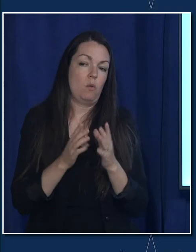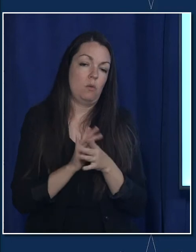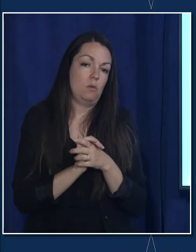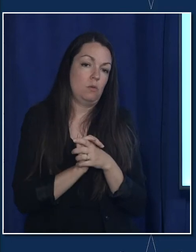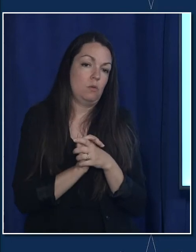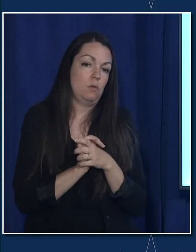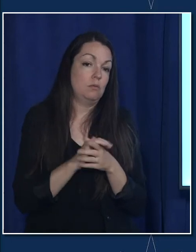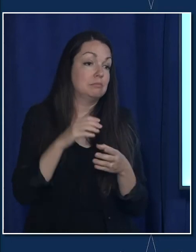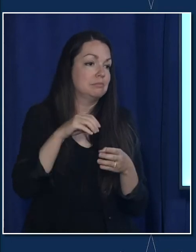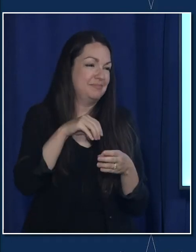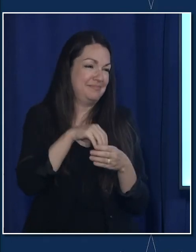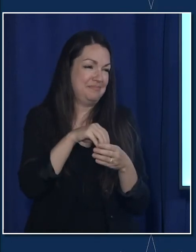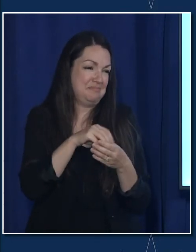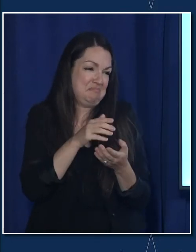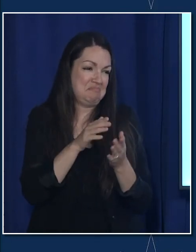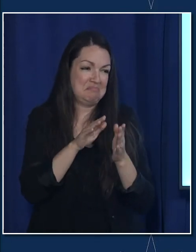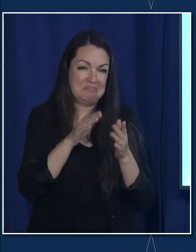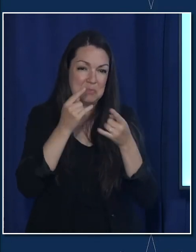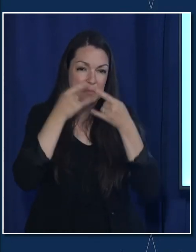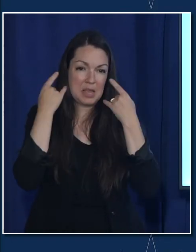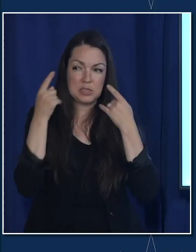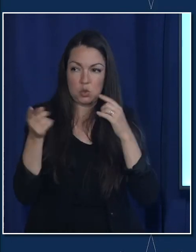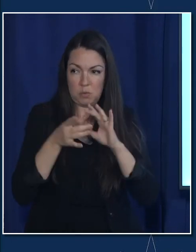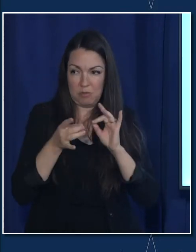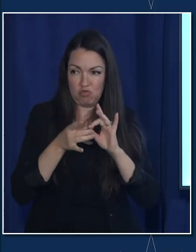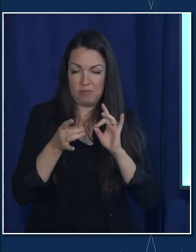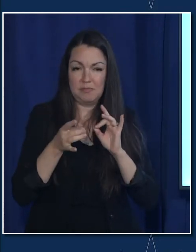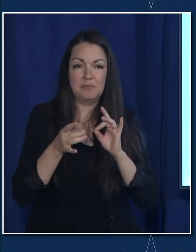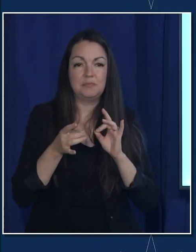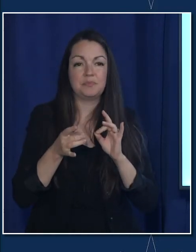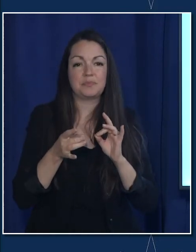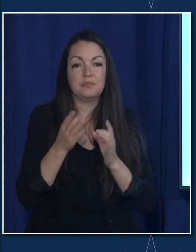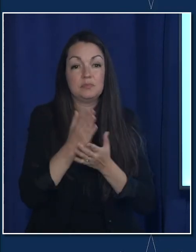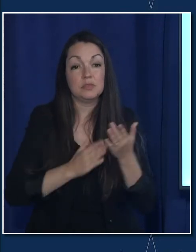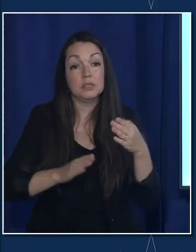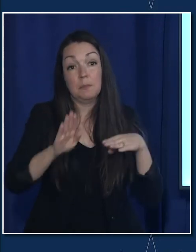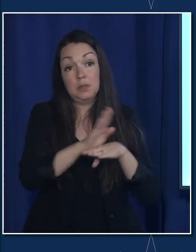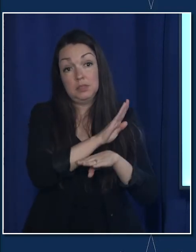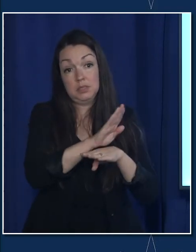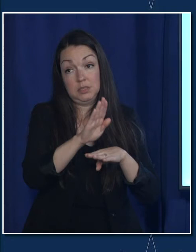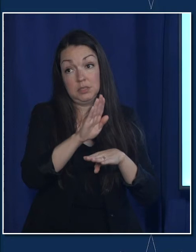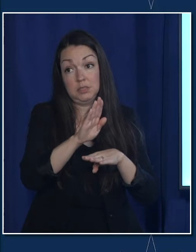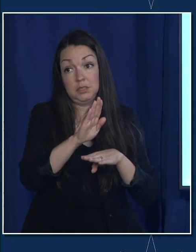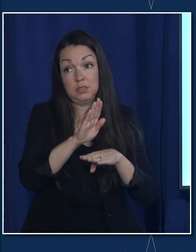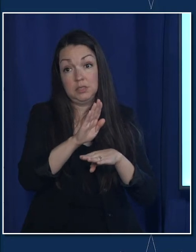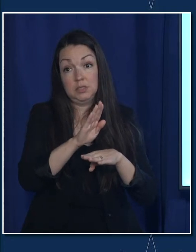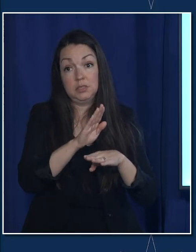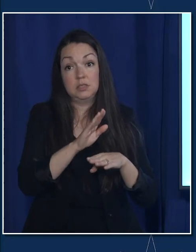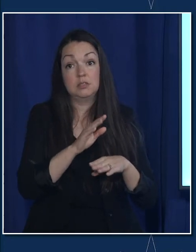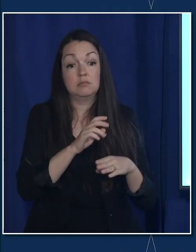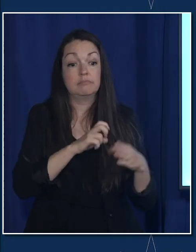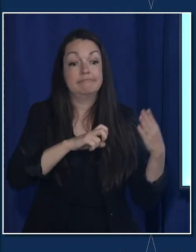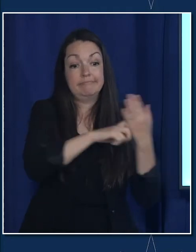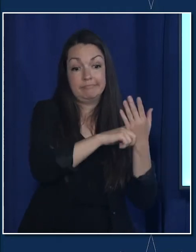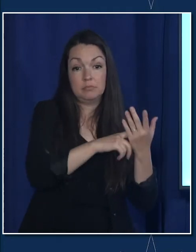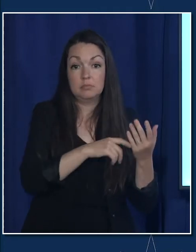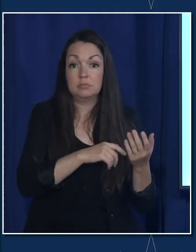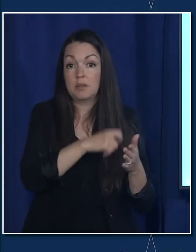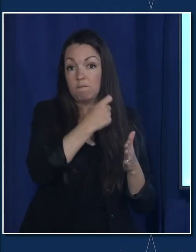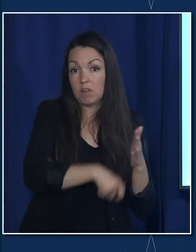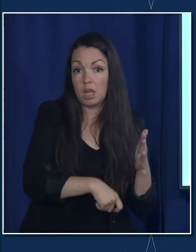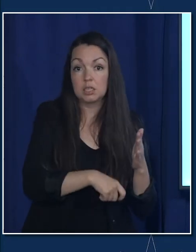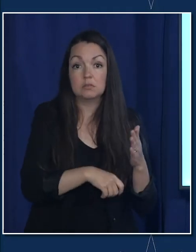the indoor masking. You mentioned earlier that some businesses had been fined or cited for failing